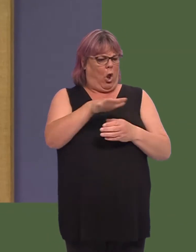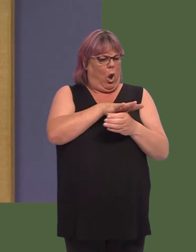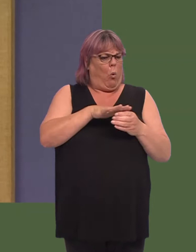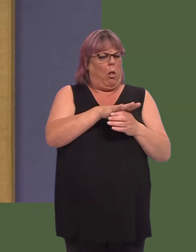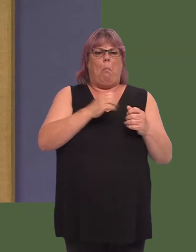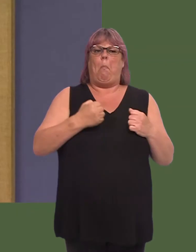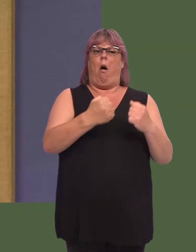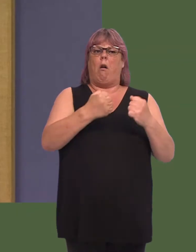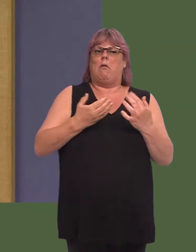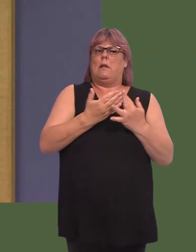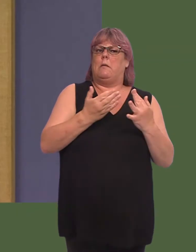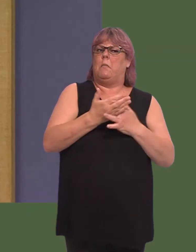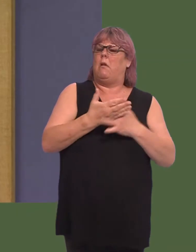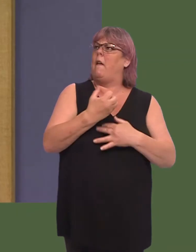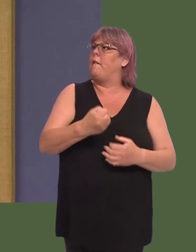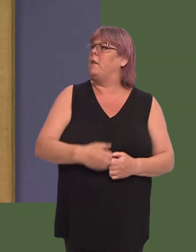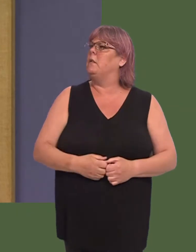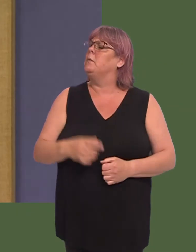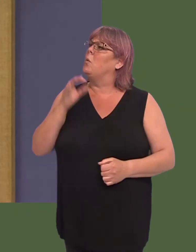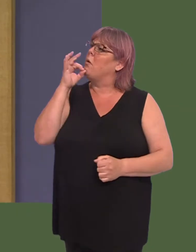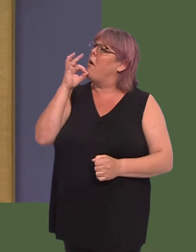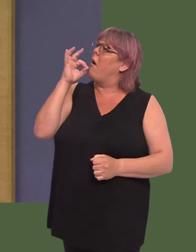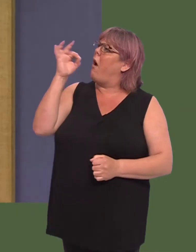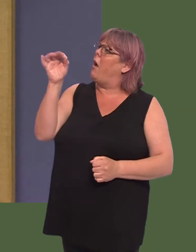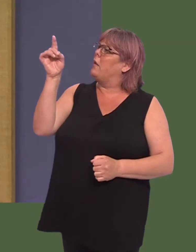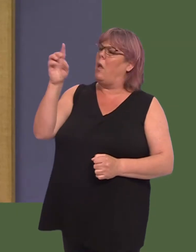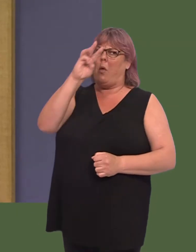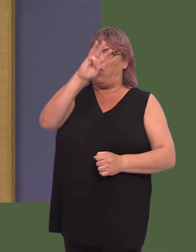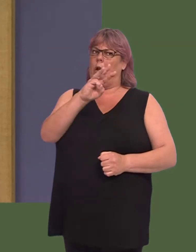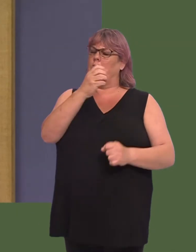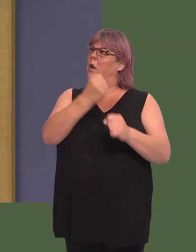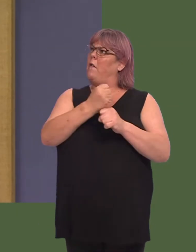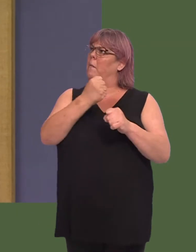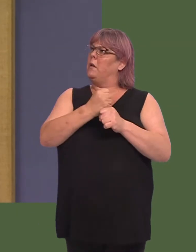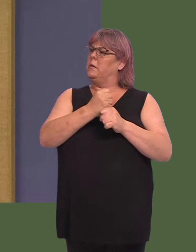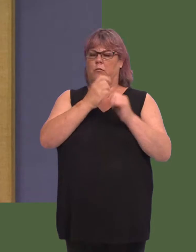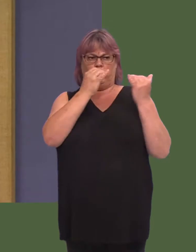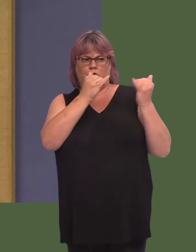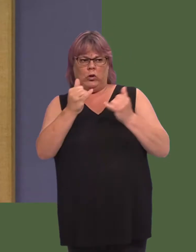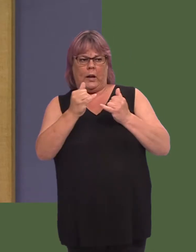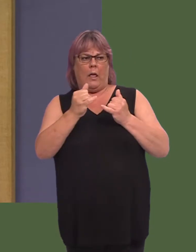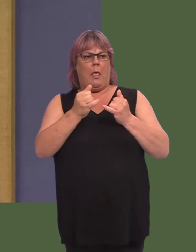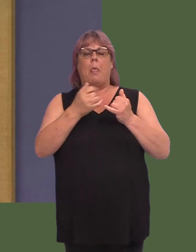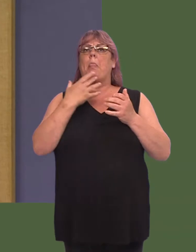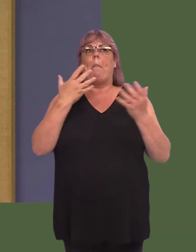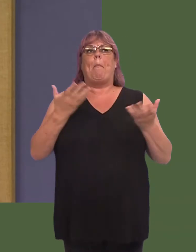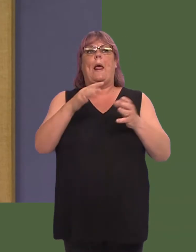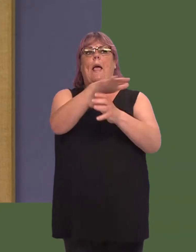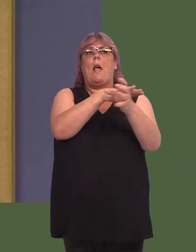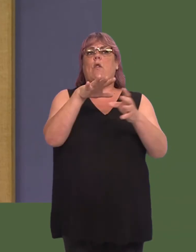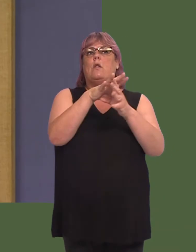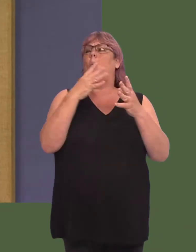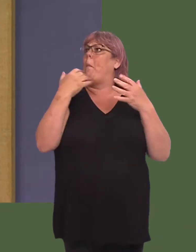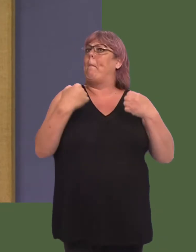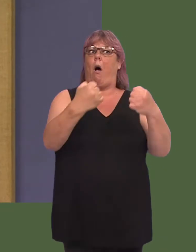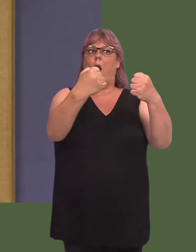lived more locally. First Minister, what steps are the Welsh Government taking to ensure that playgrounds